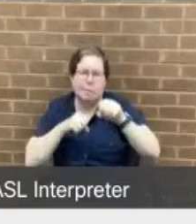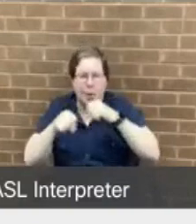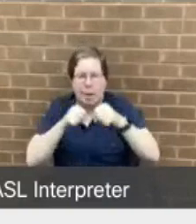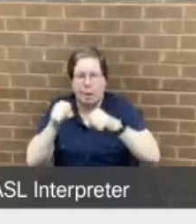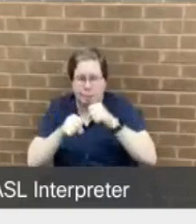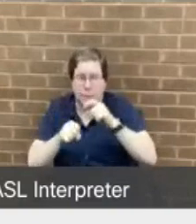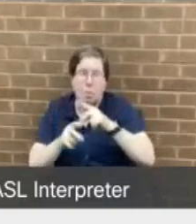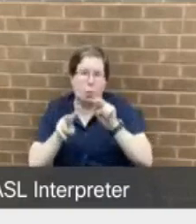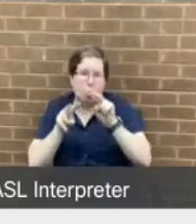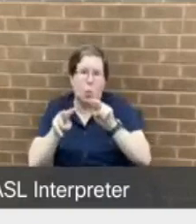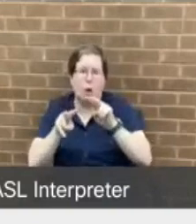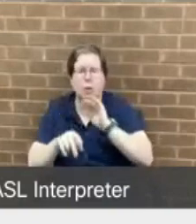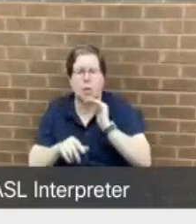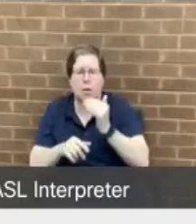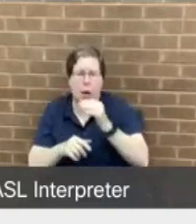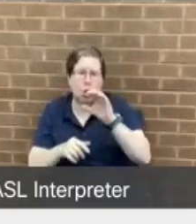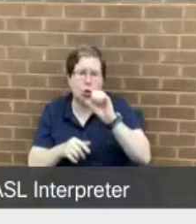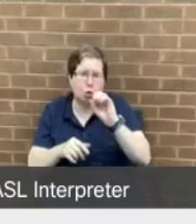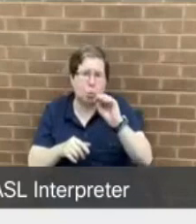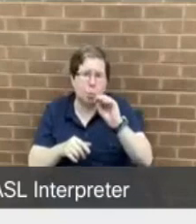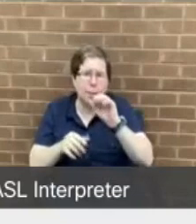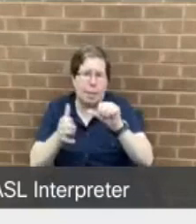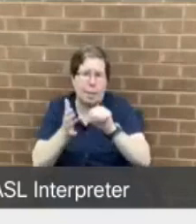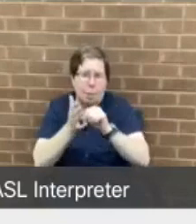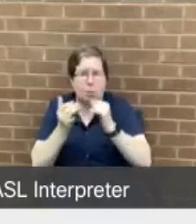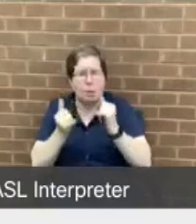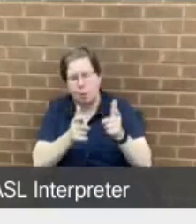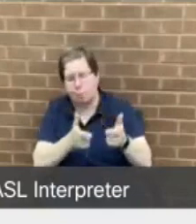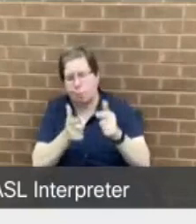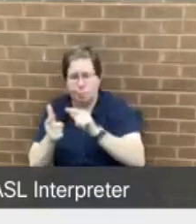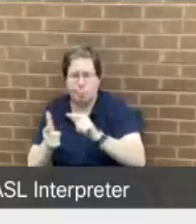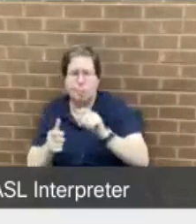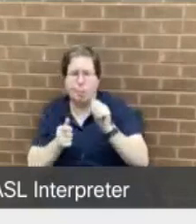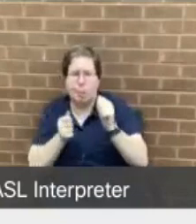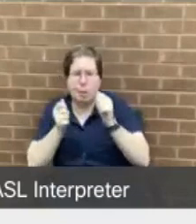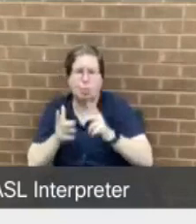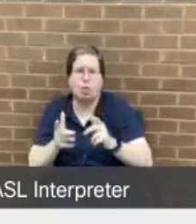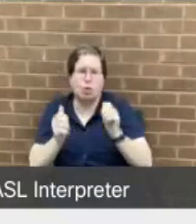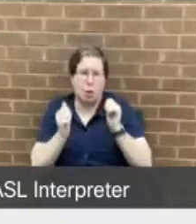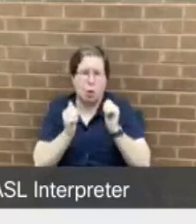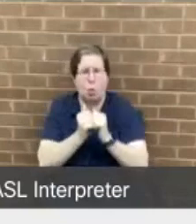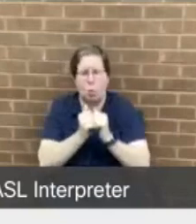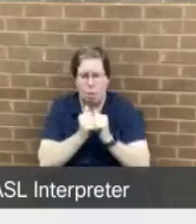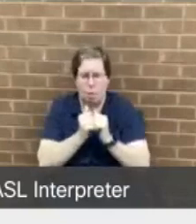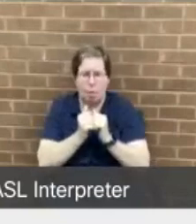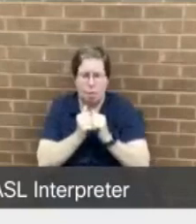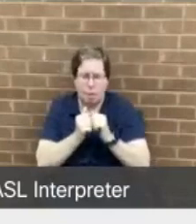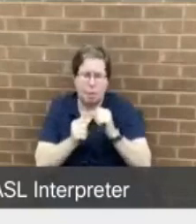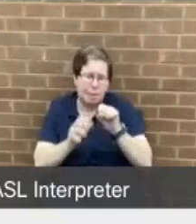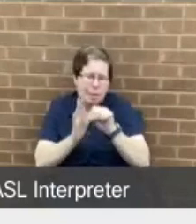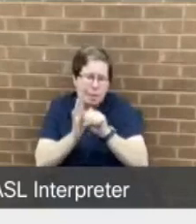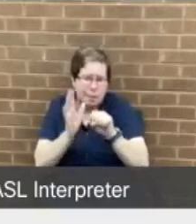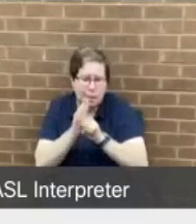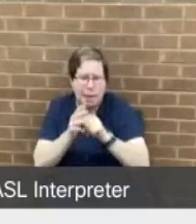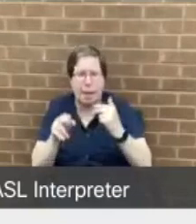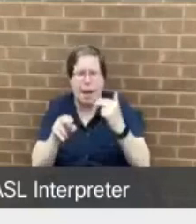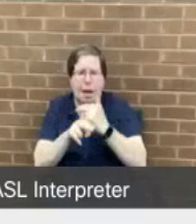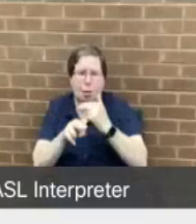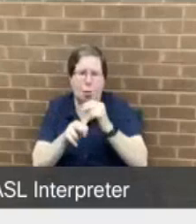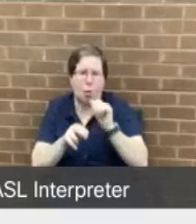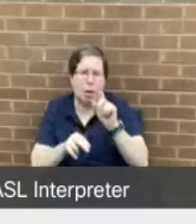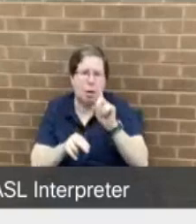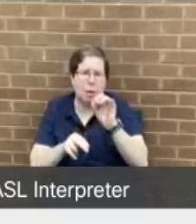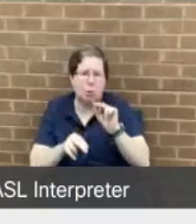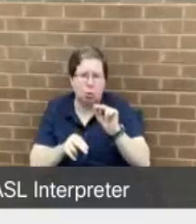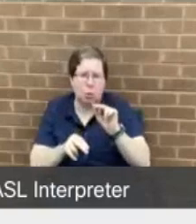pages. At this point, I want to thank you again and turn it over to our administrators, starting with our State Highway Administration